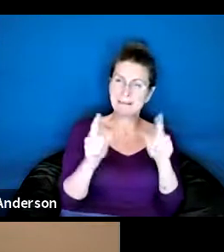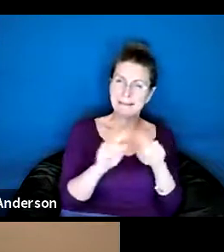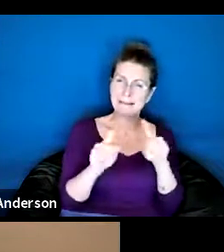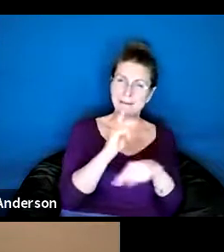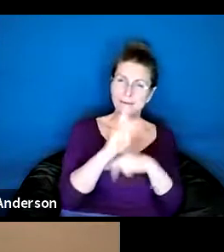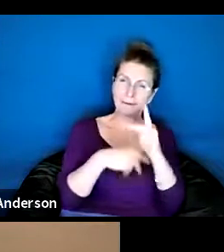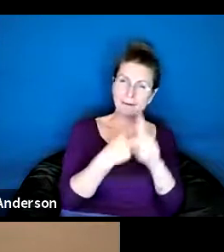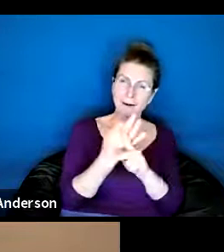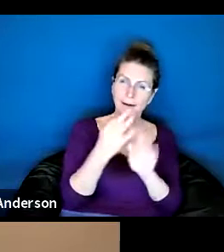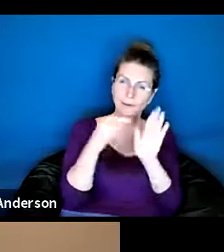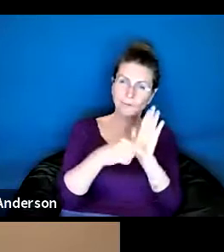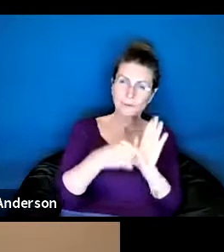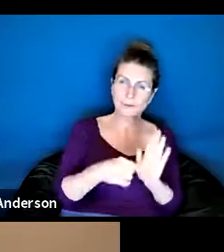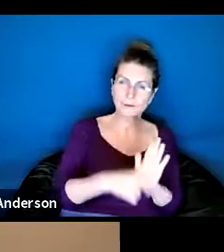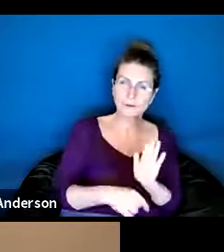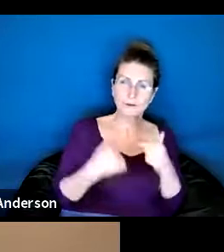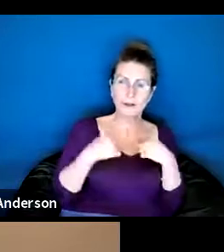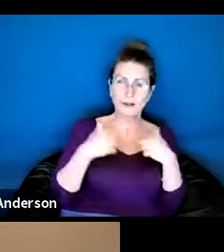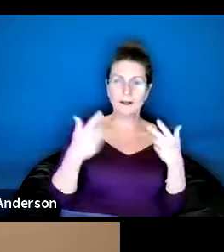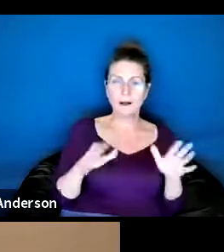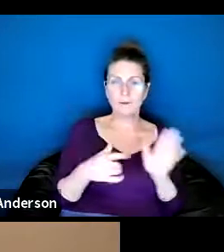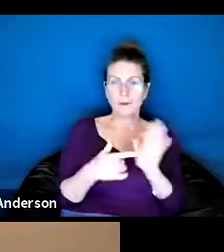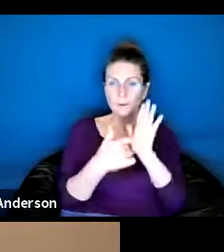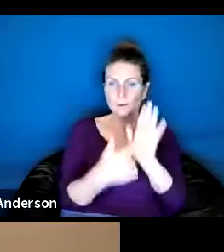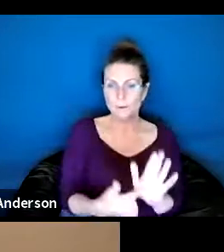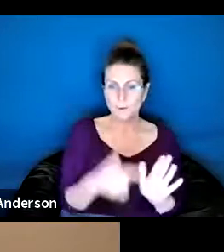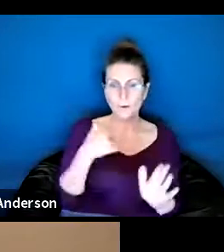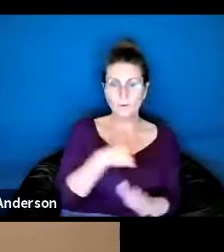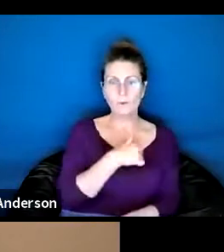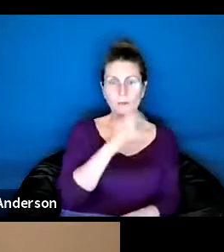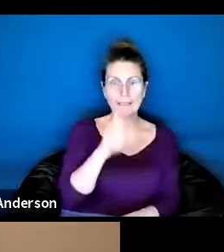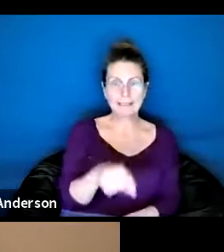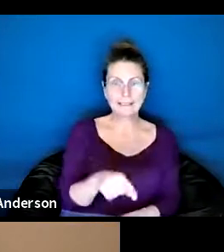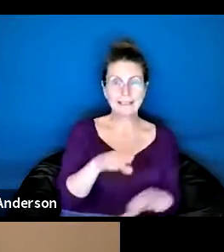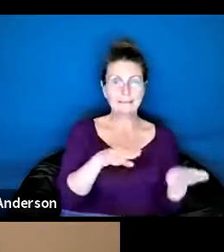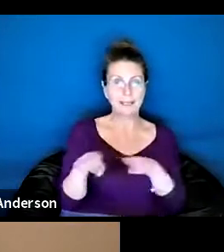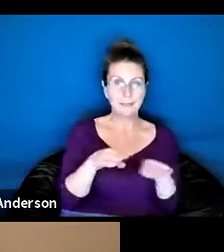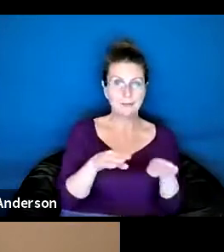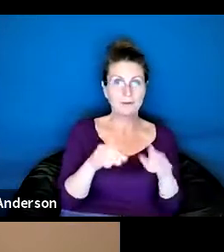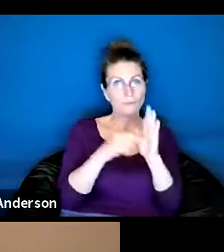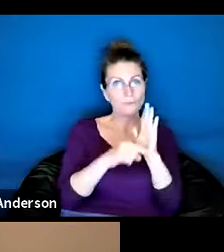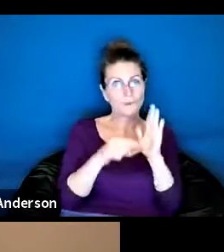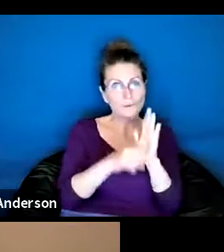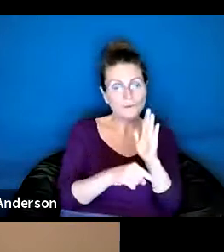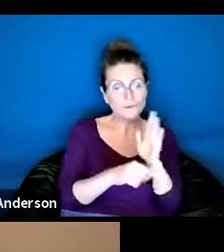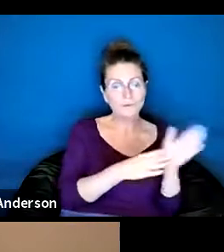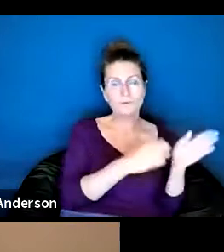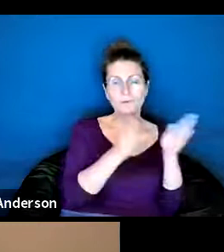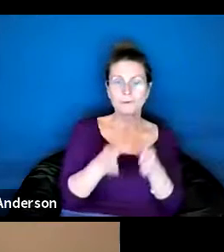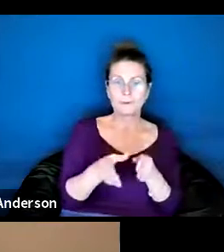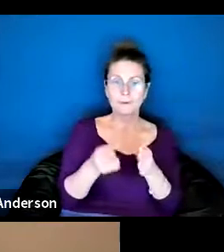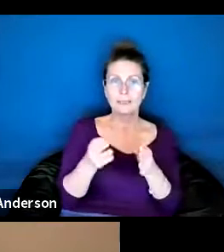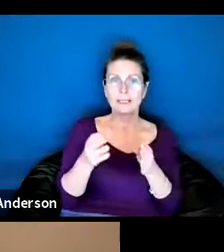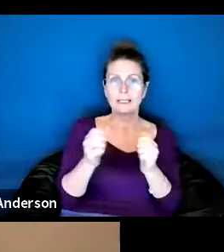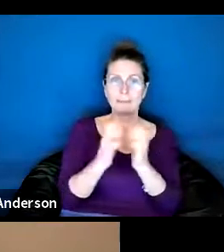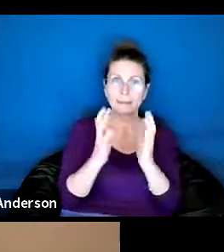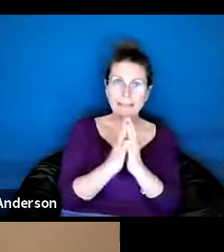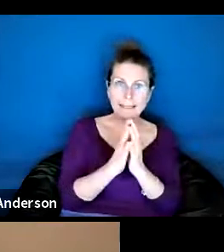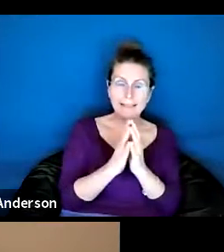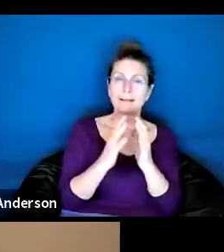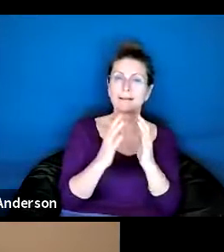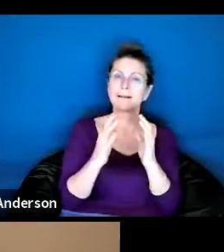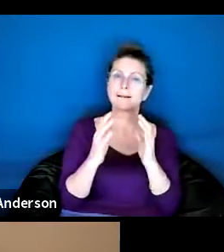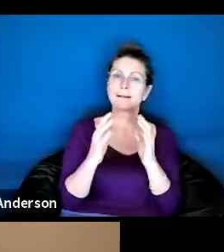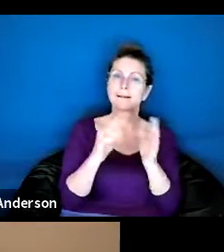research. And as I've already indicated, we need behavioral research. We need implementation research. We